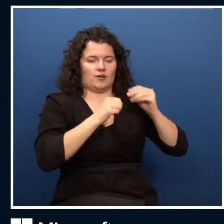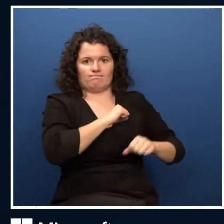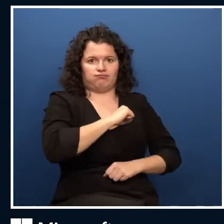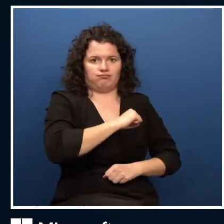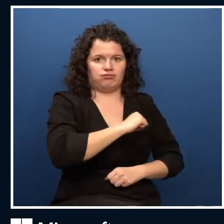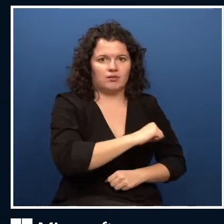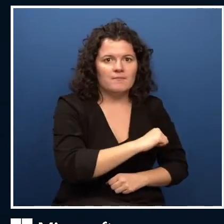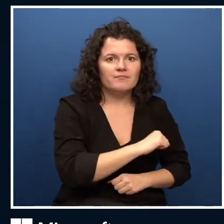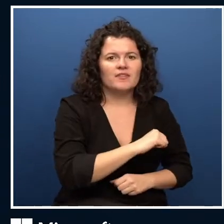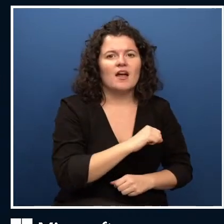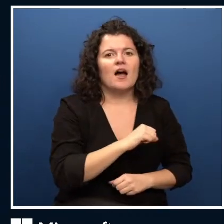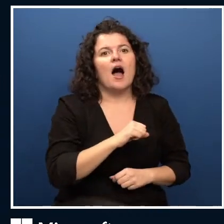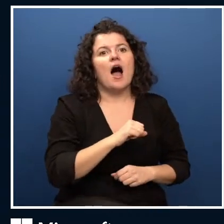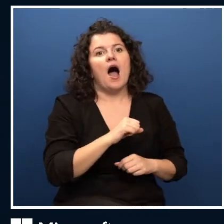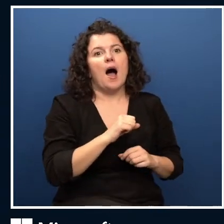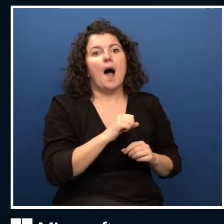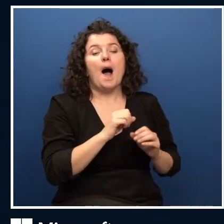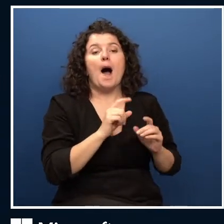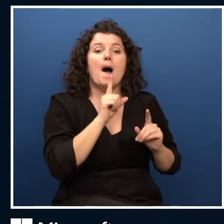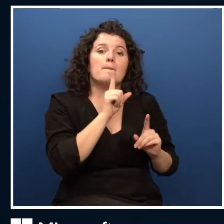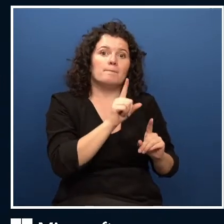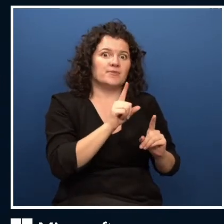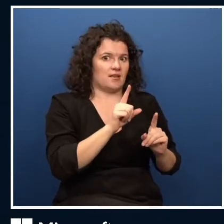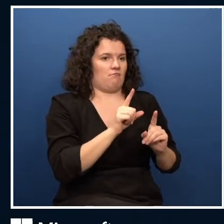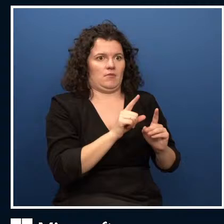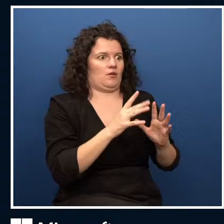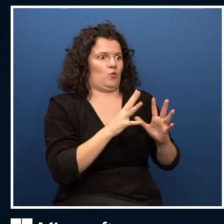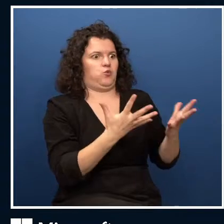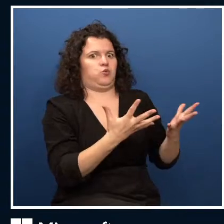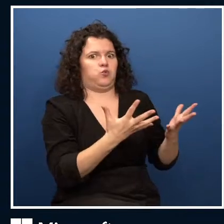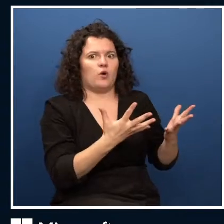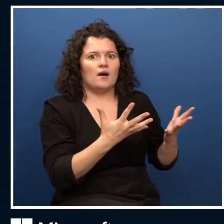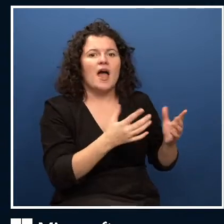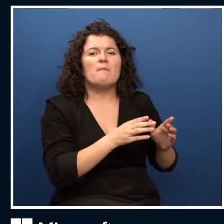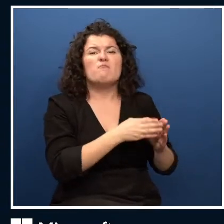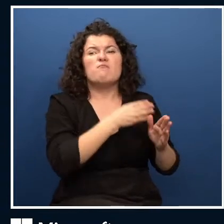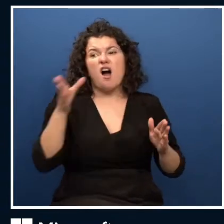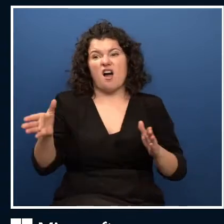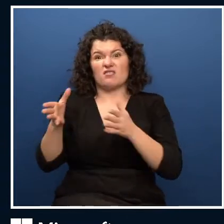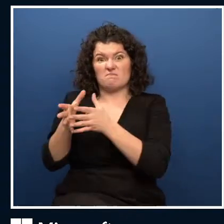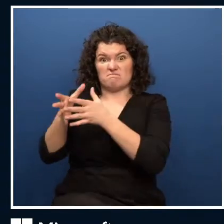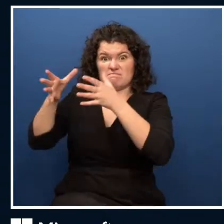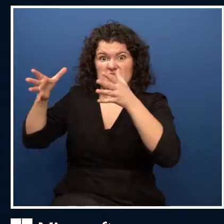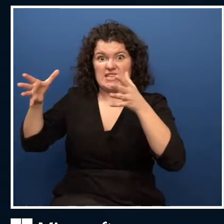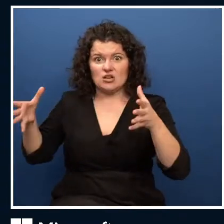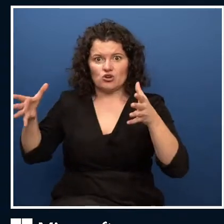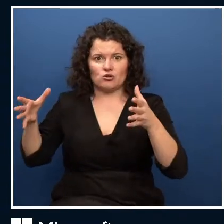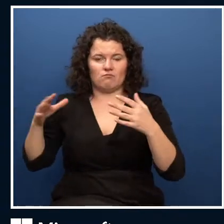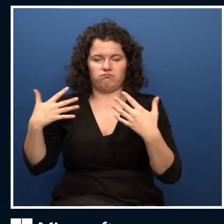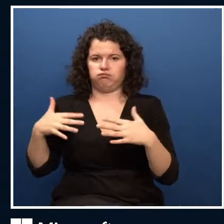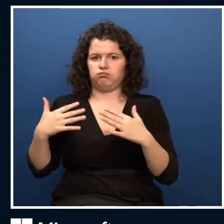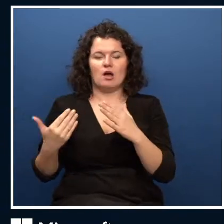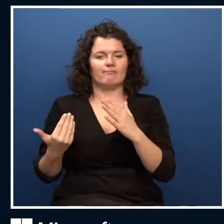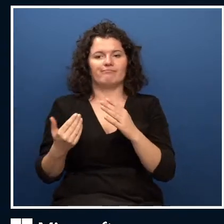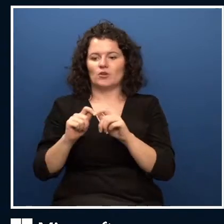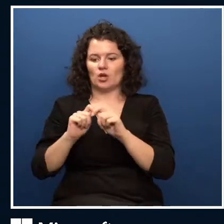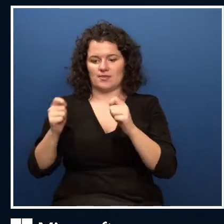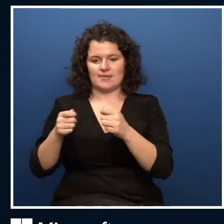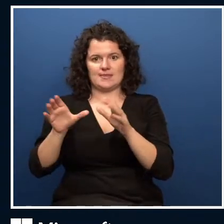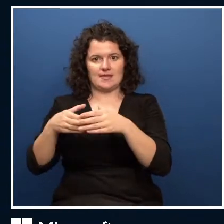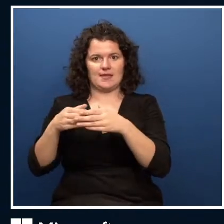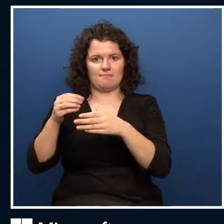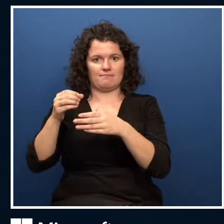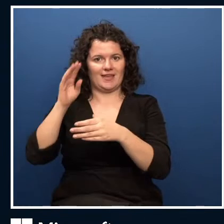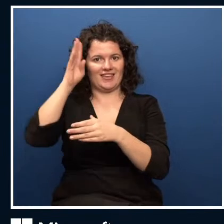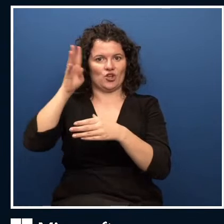just a lot of opportunity to grow. But at the bigger firm, we were like the impact that the innovation team was having with AI was just so grand